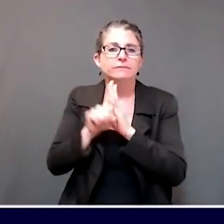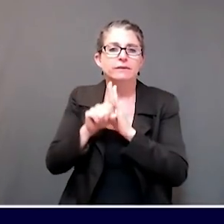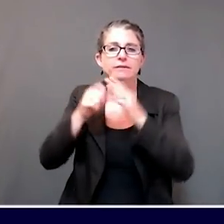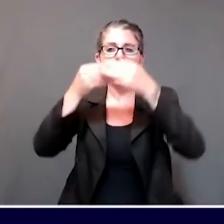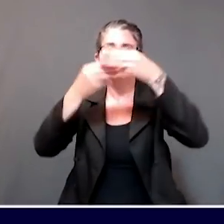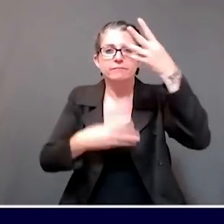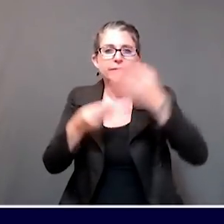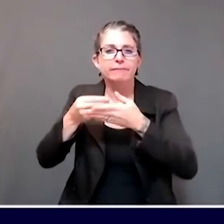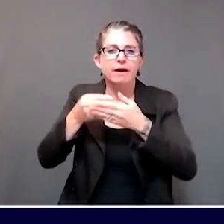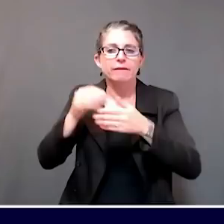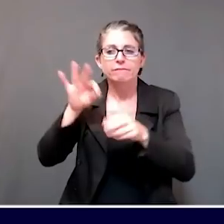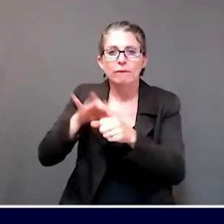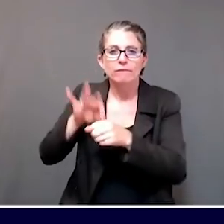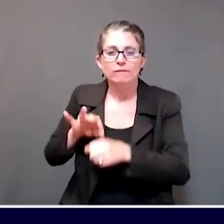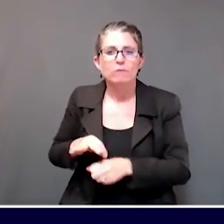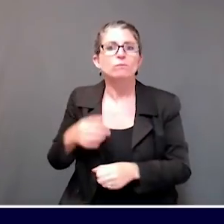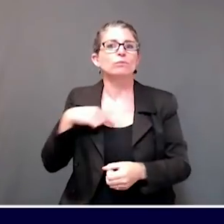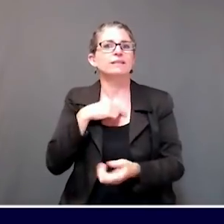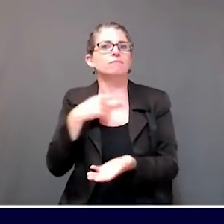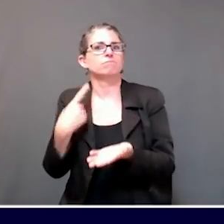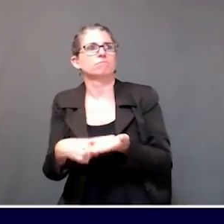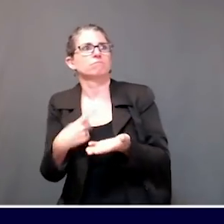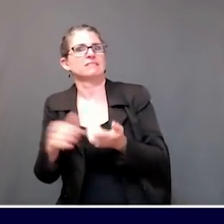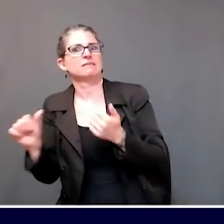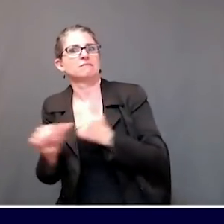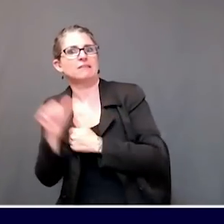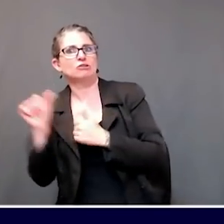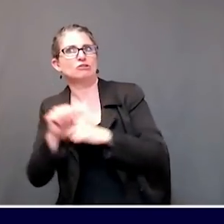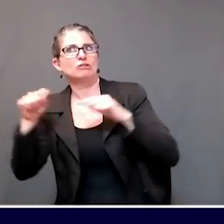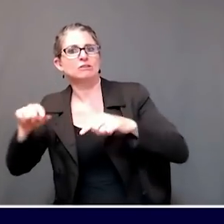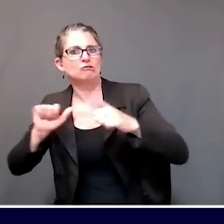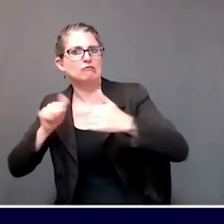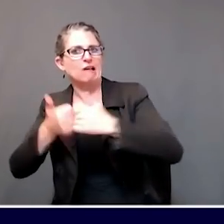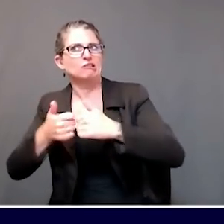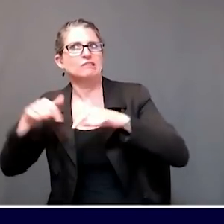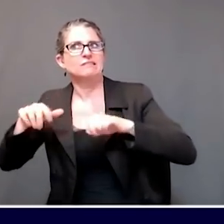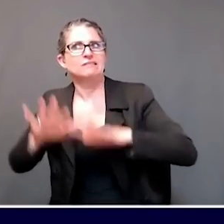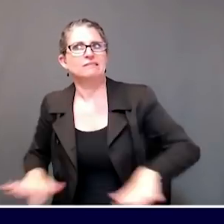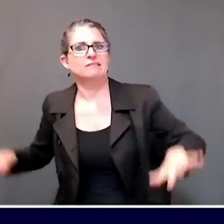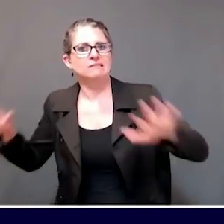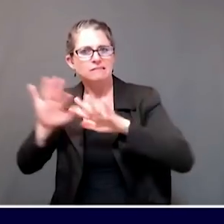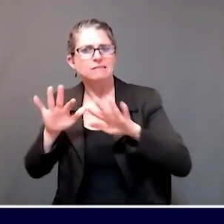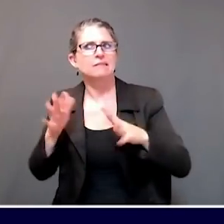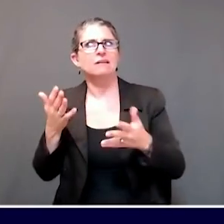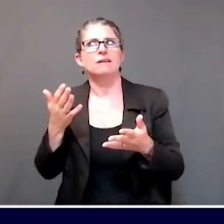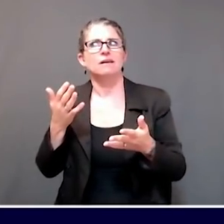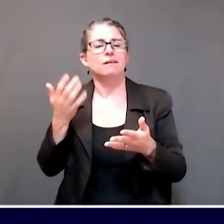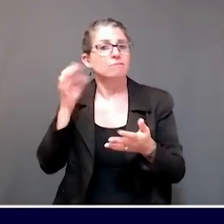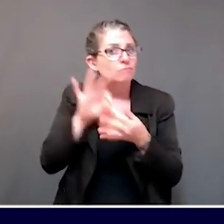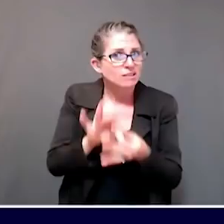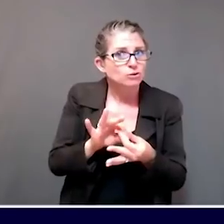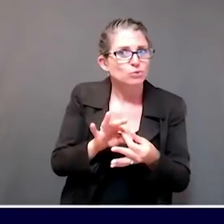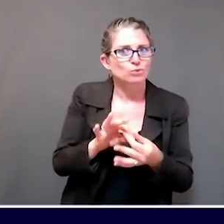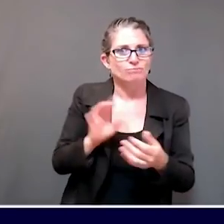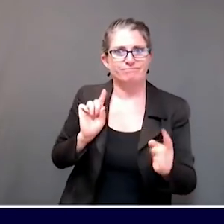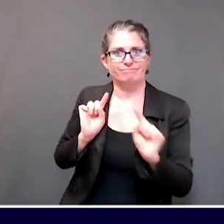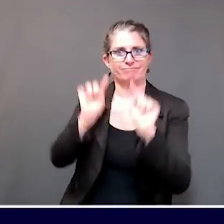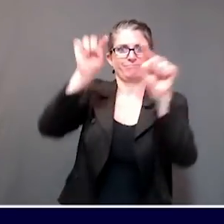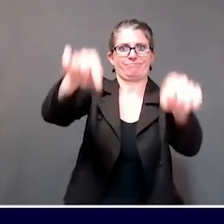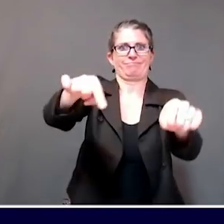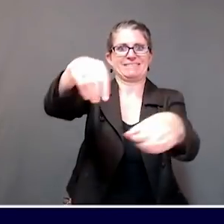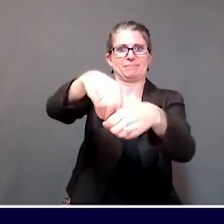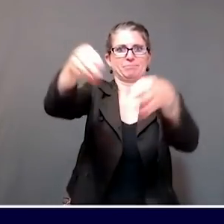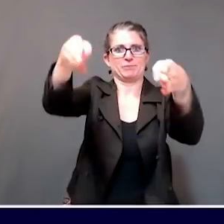safety protocols and encouraging absentee ballots. I'm wondering if we have any idea of how it's going so far, and if there are any other challenges